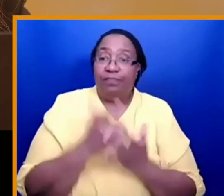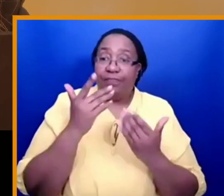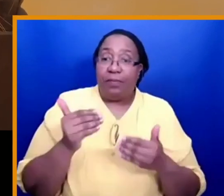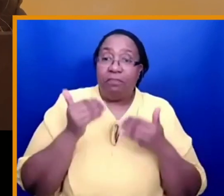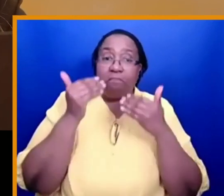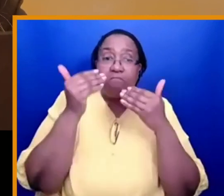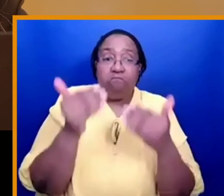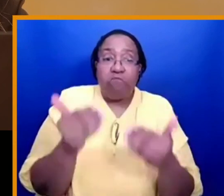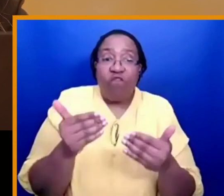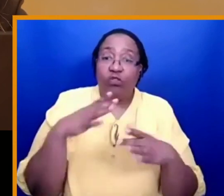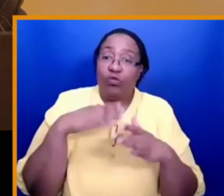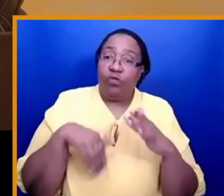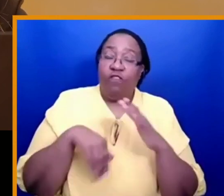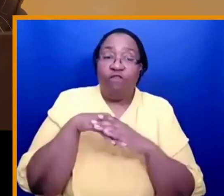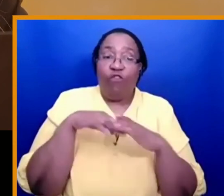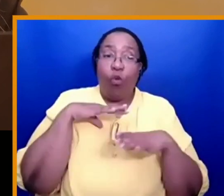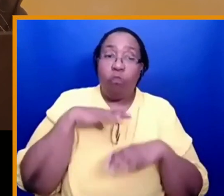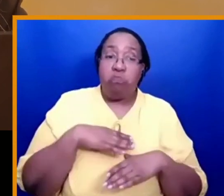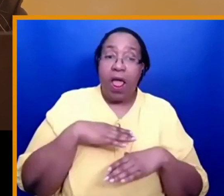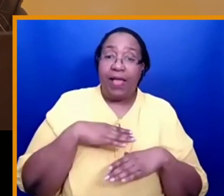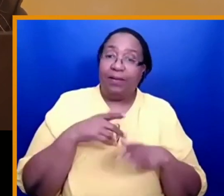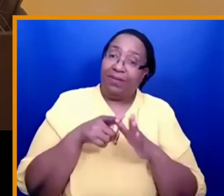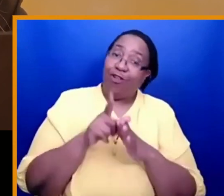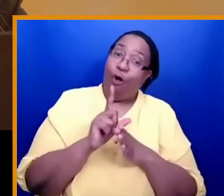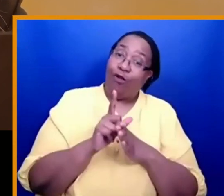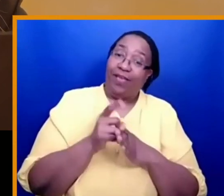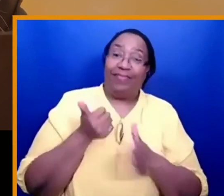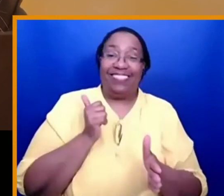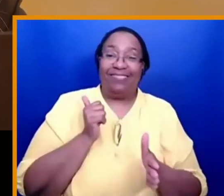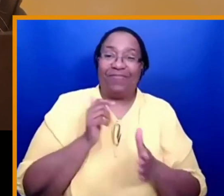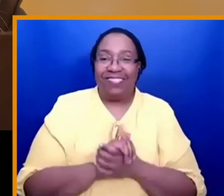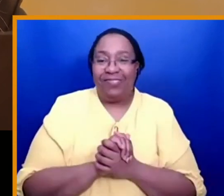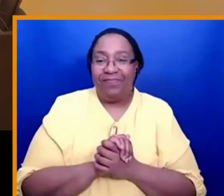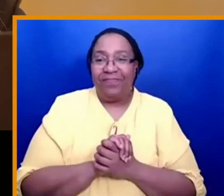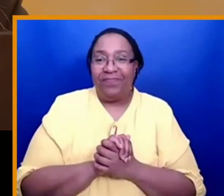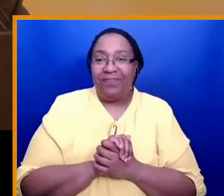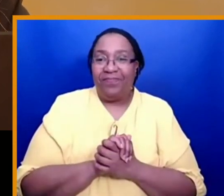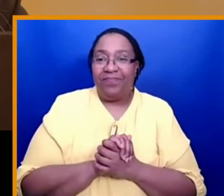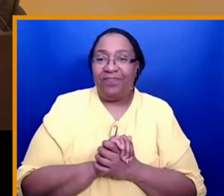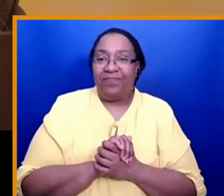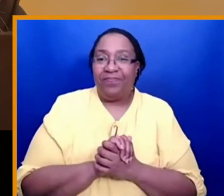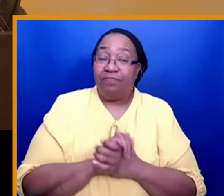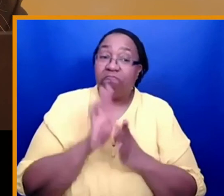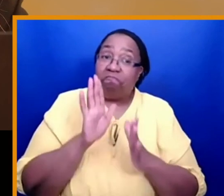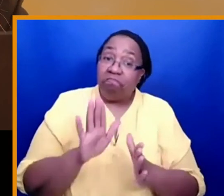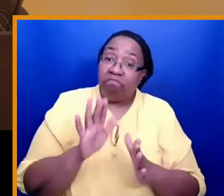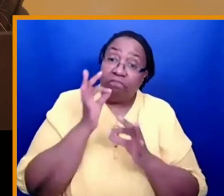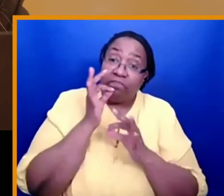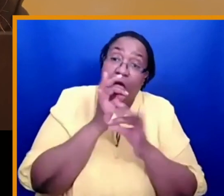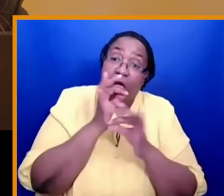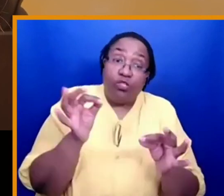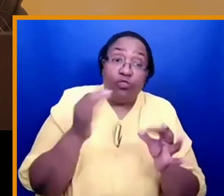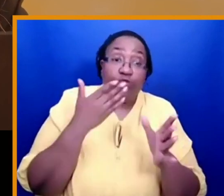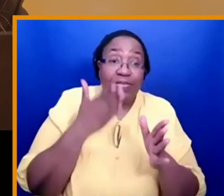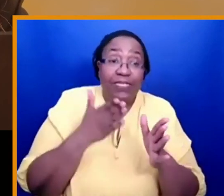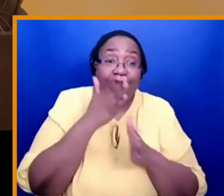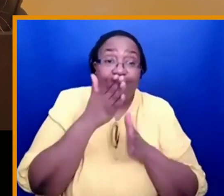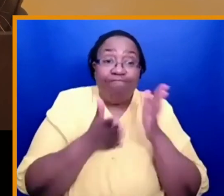auditorium break, a little bit earlier than expected. But I would ask you to go along to the